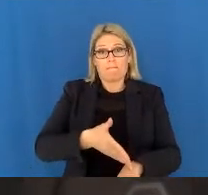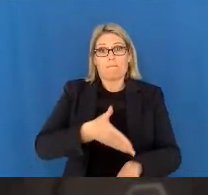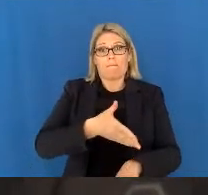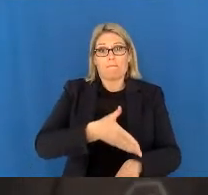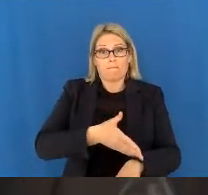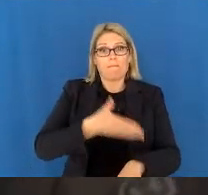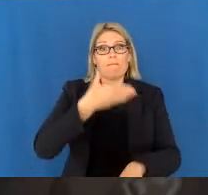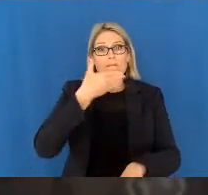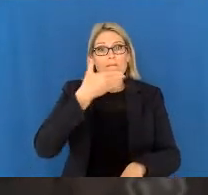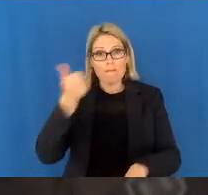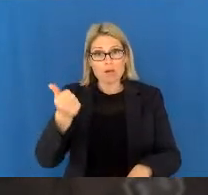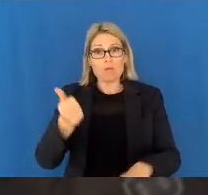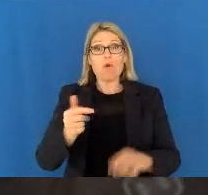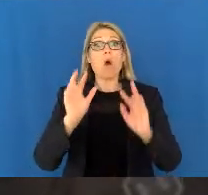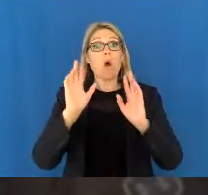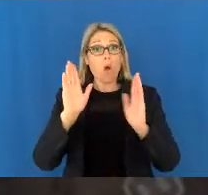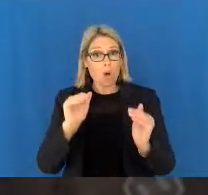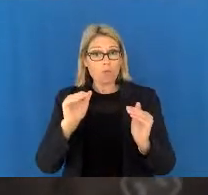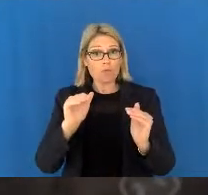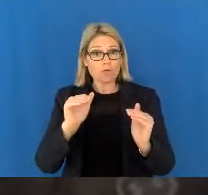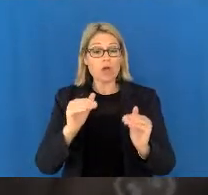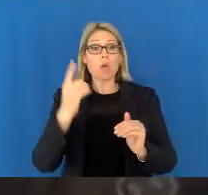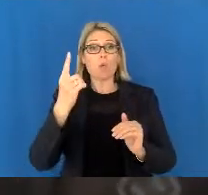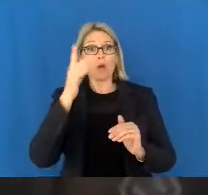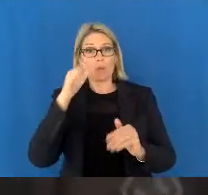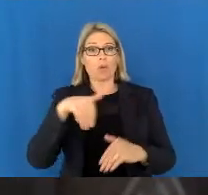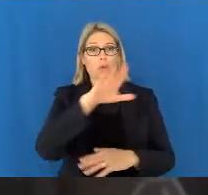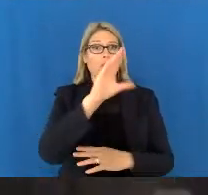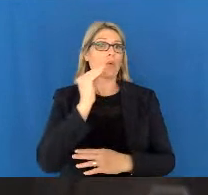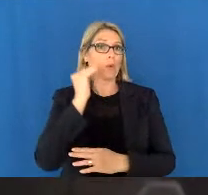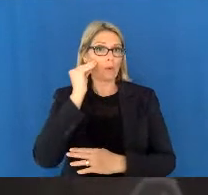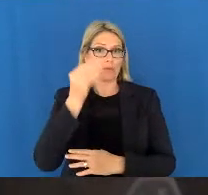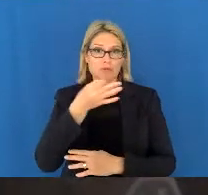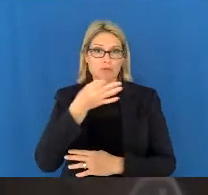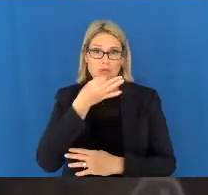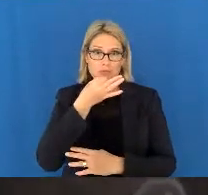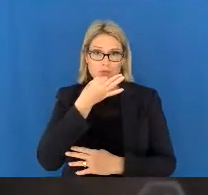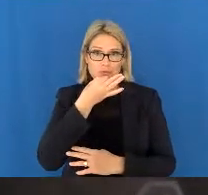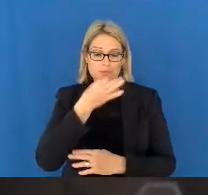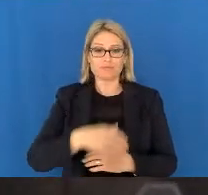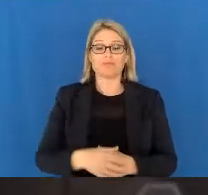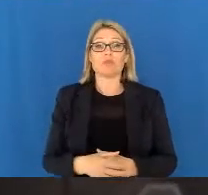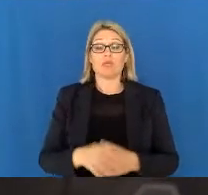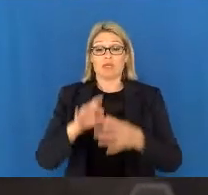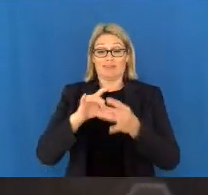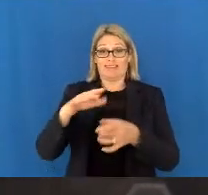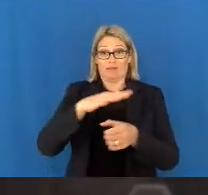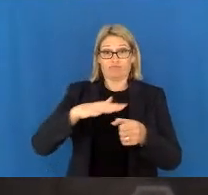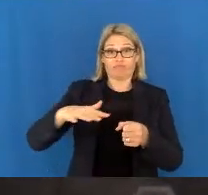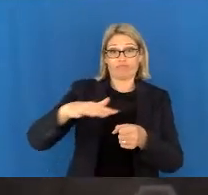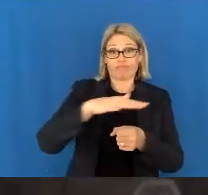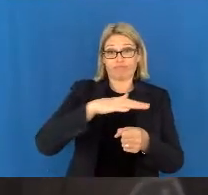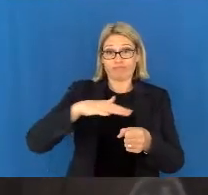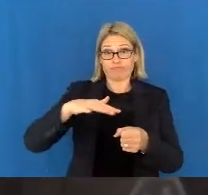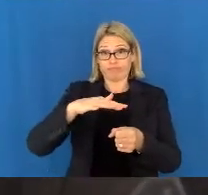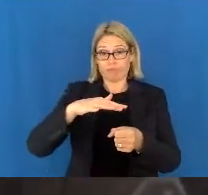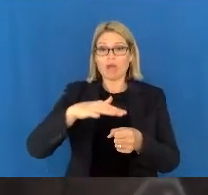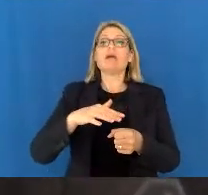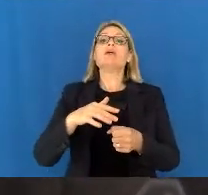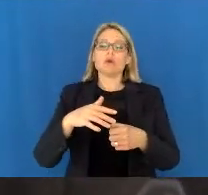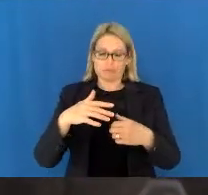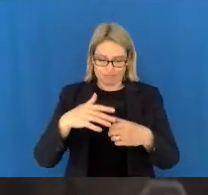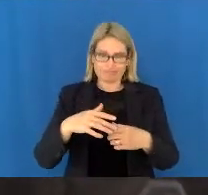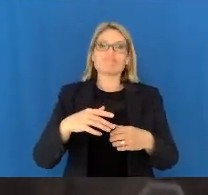able to release one from the COVID unit. When it comes to the zone itself, of course, we have outbreaks here and